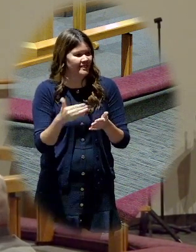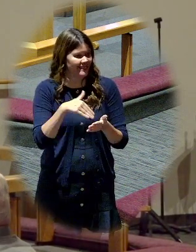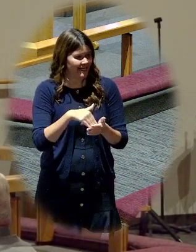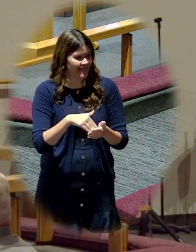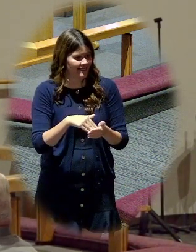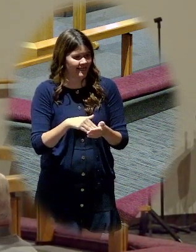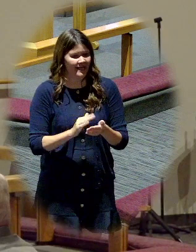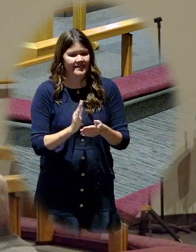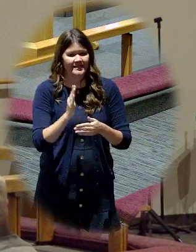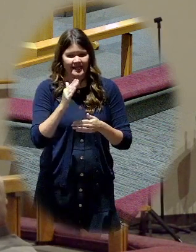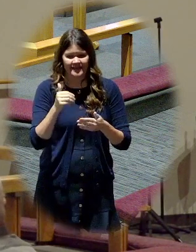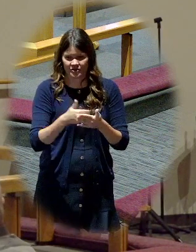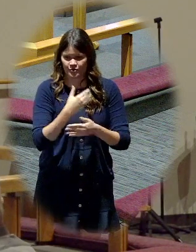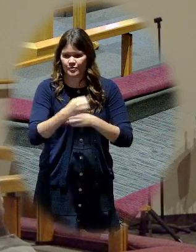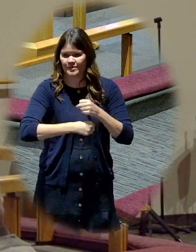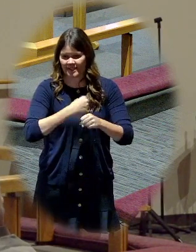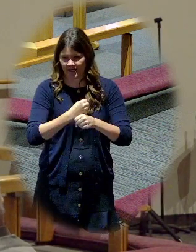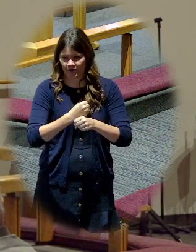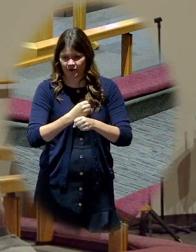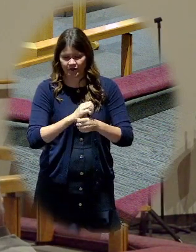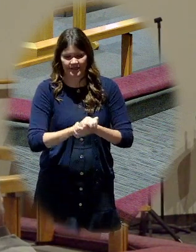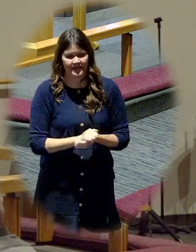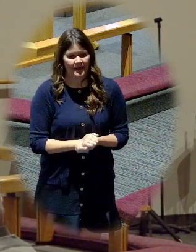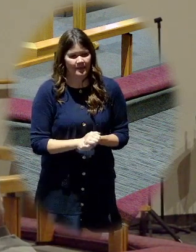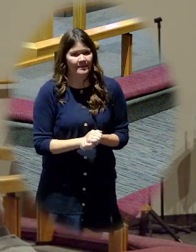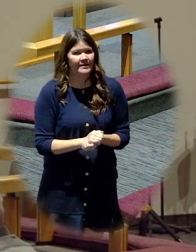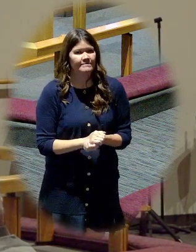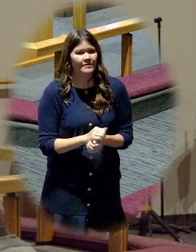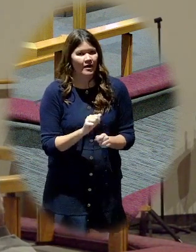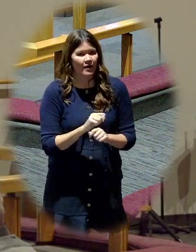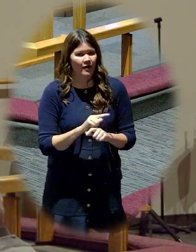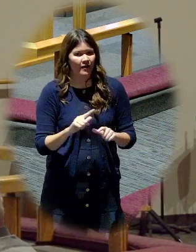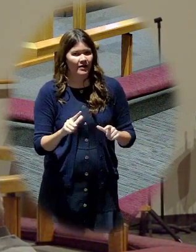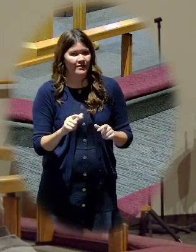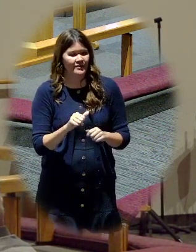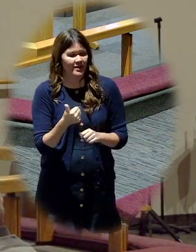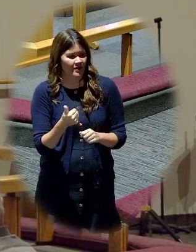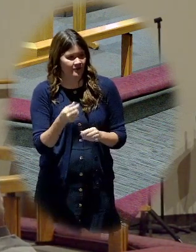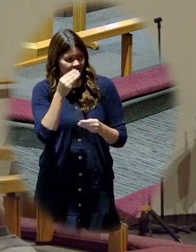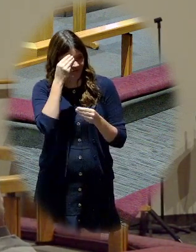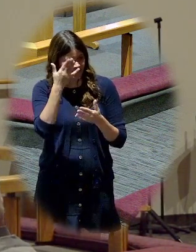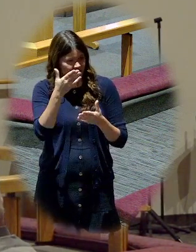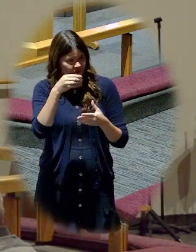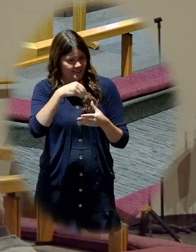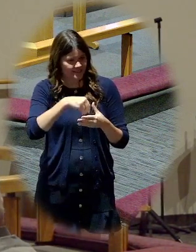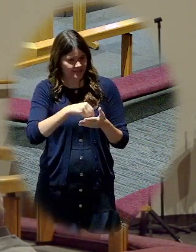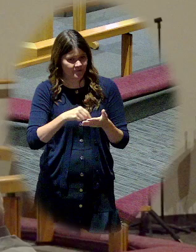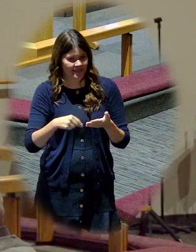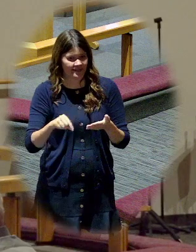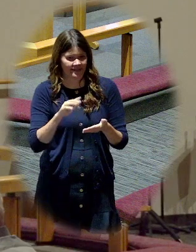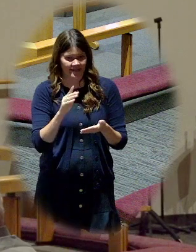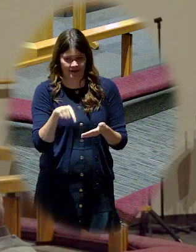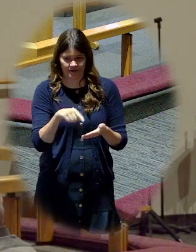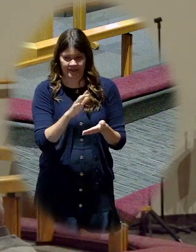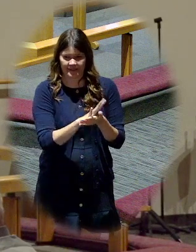other information is in there. Excuse me. All of our other